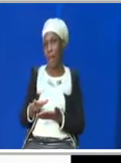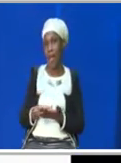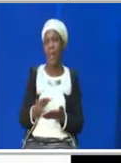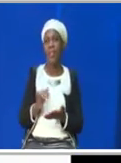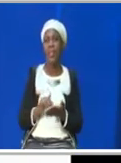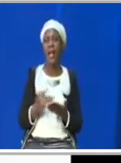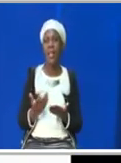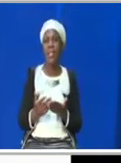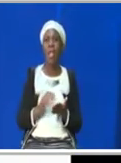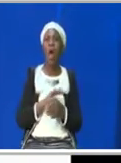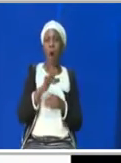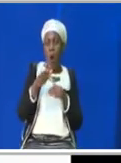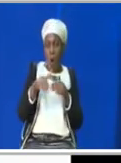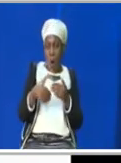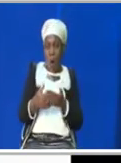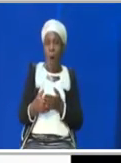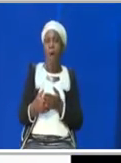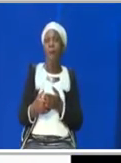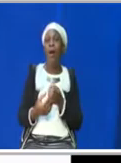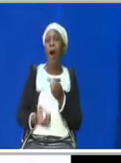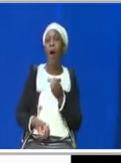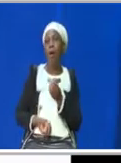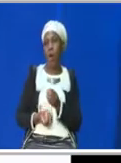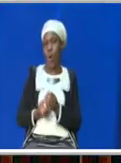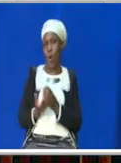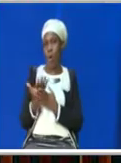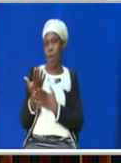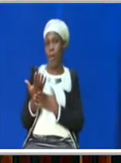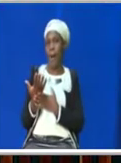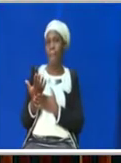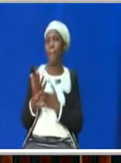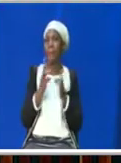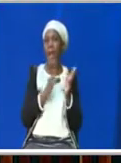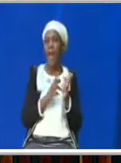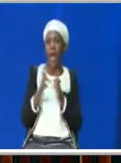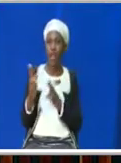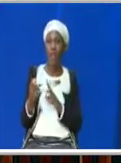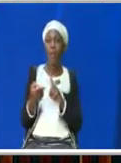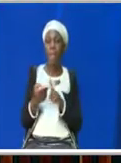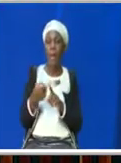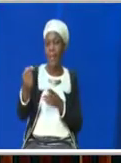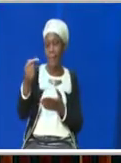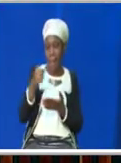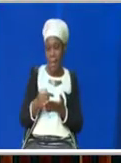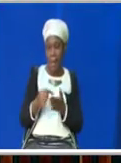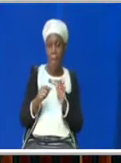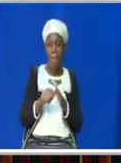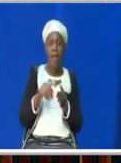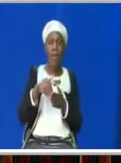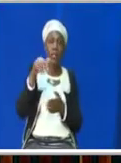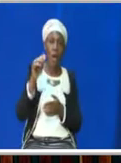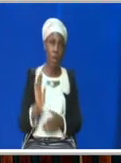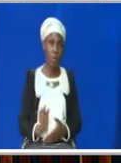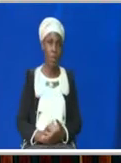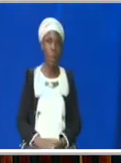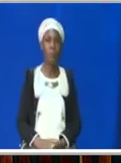in, immigrant, and you subtract those who are leaving, immigrant. So we have